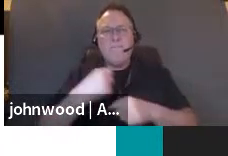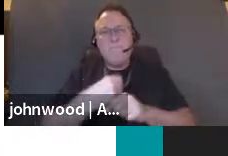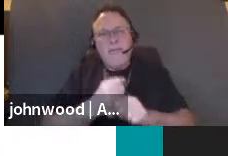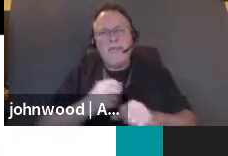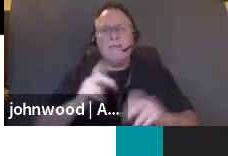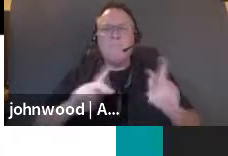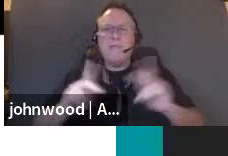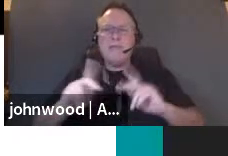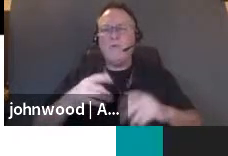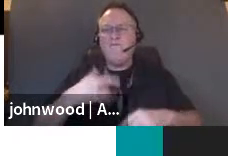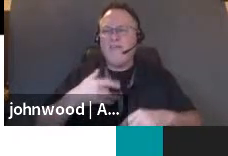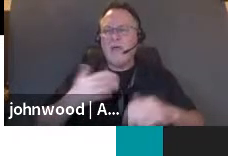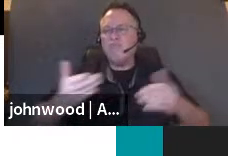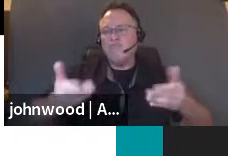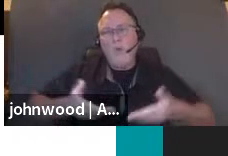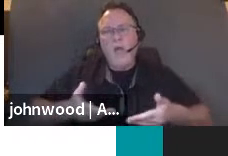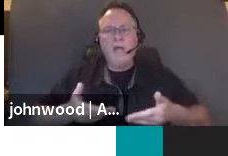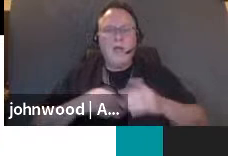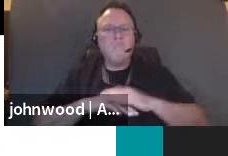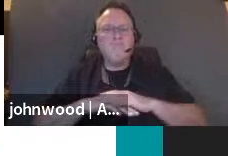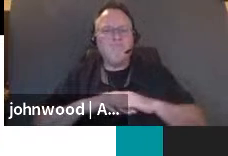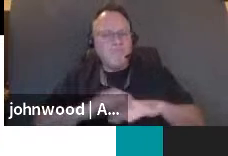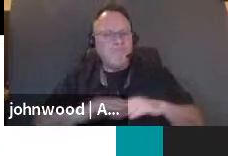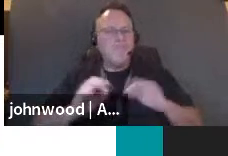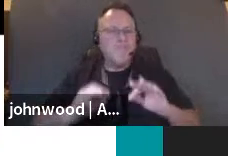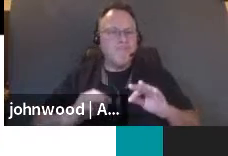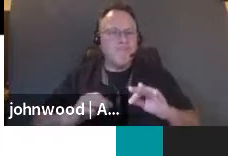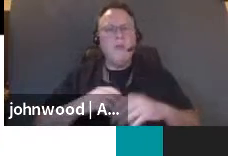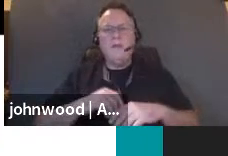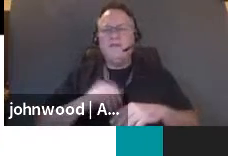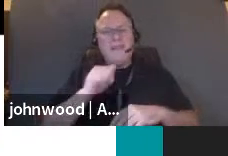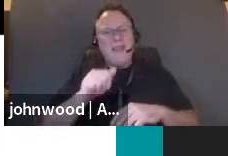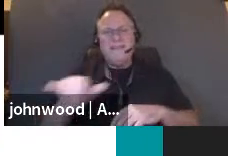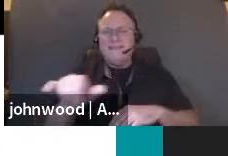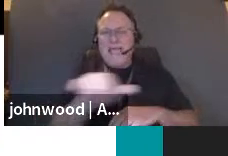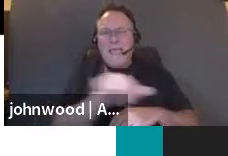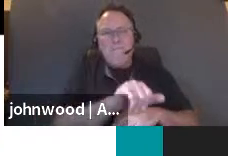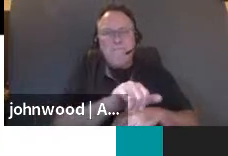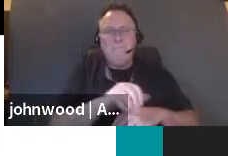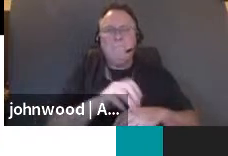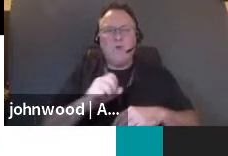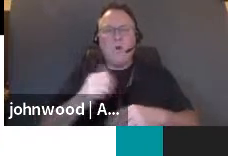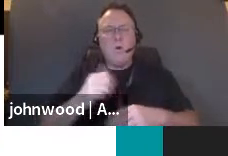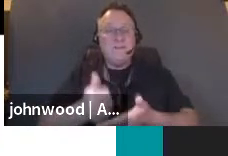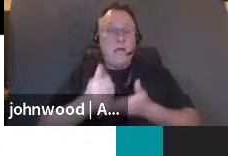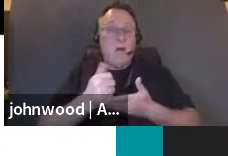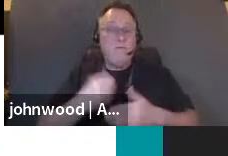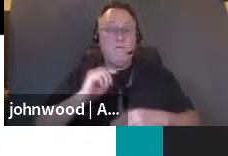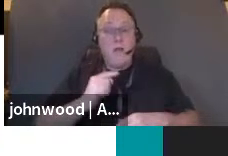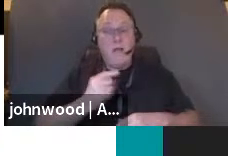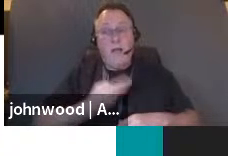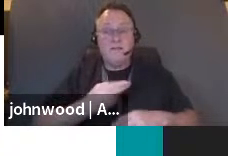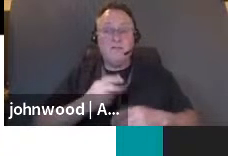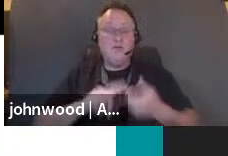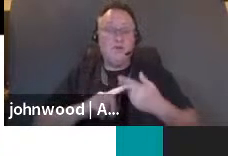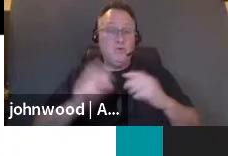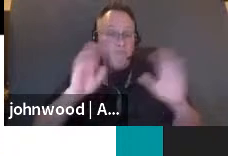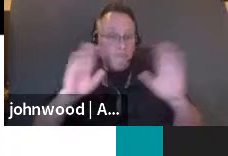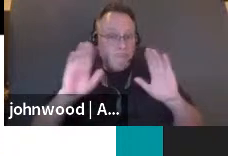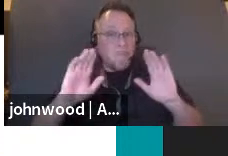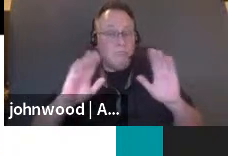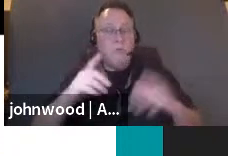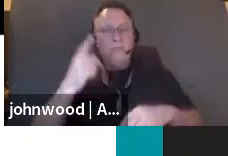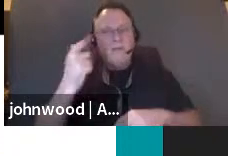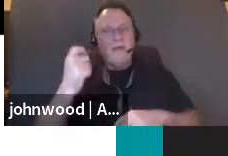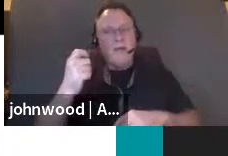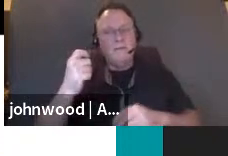feel welcome are not the same, right? And so part of why it's helpful for us to hear that is